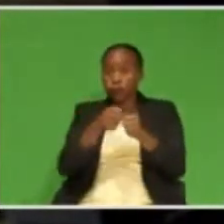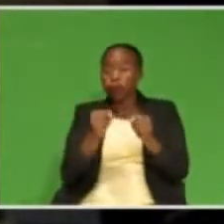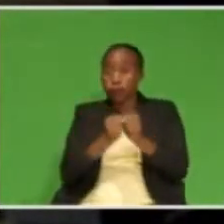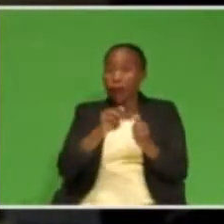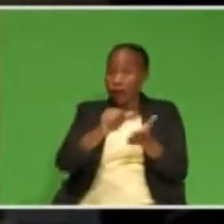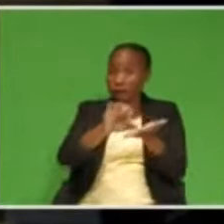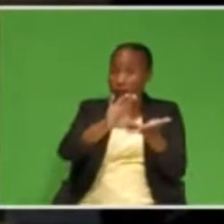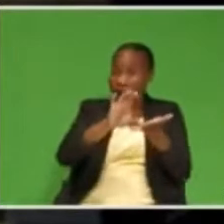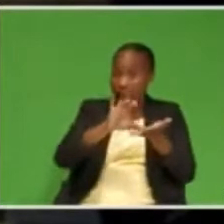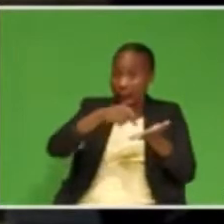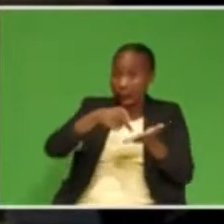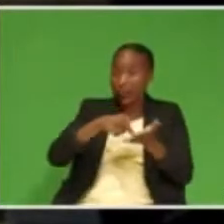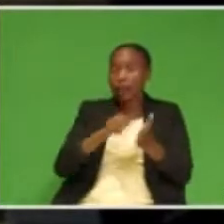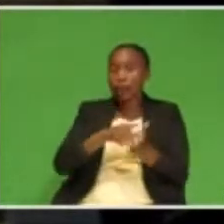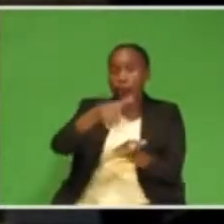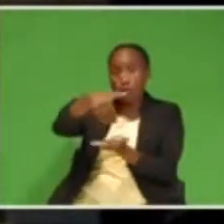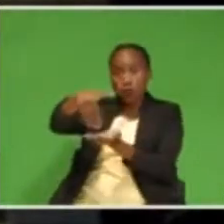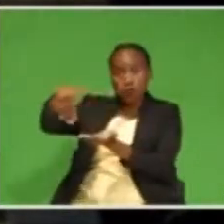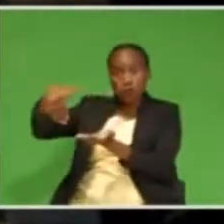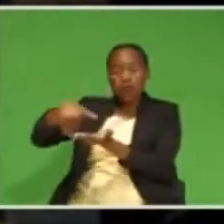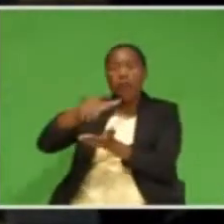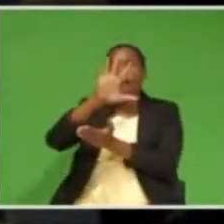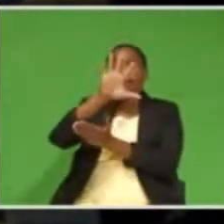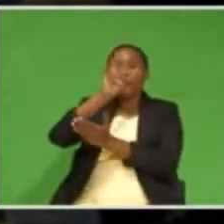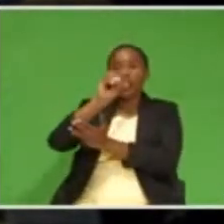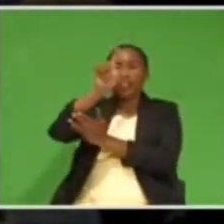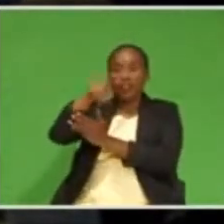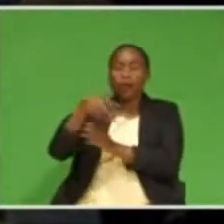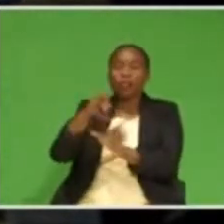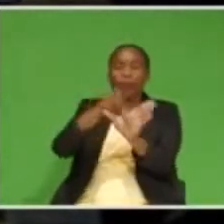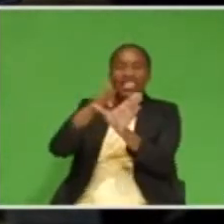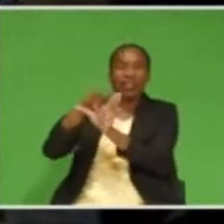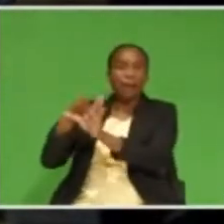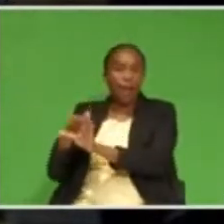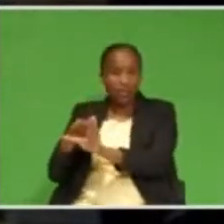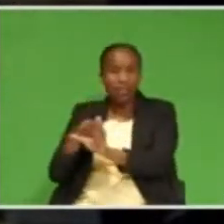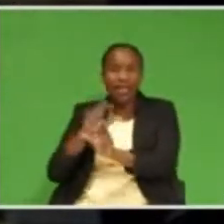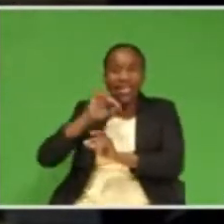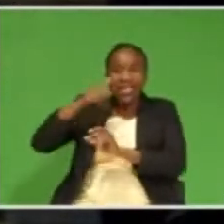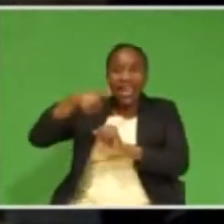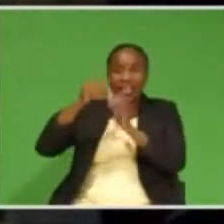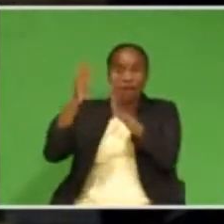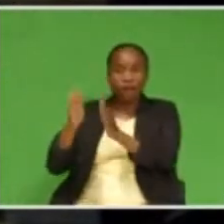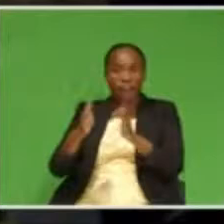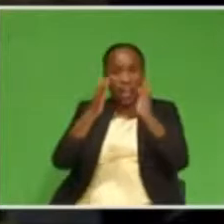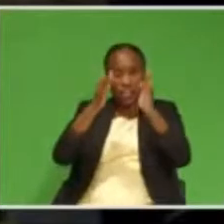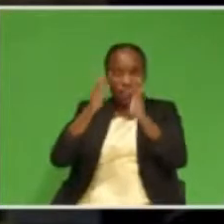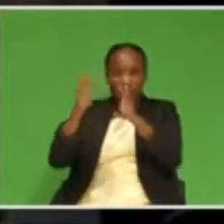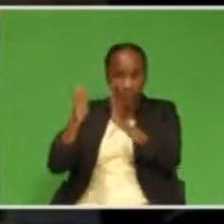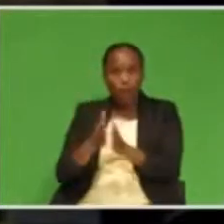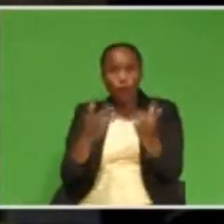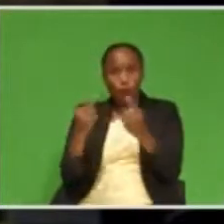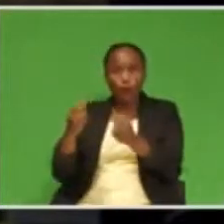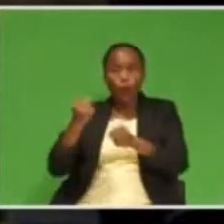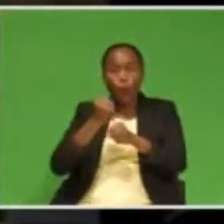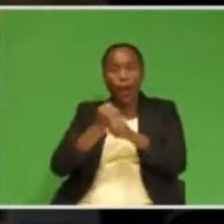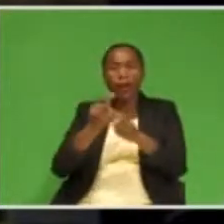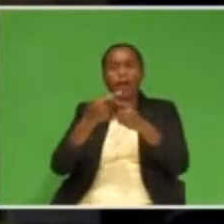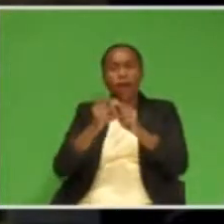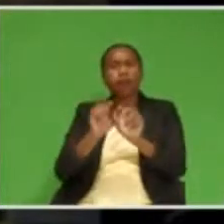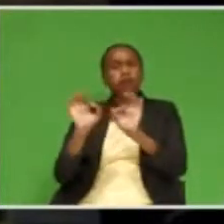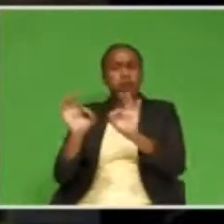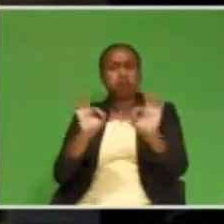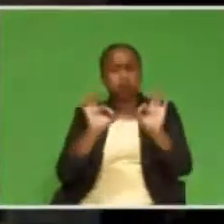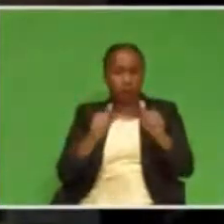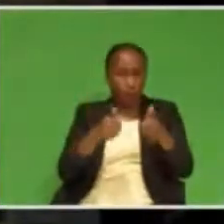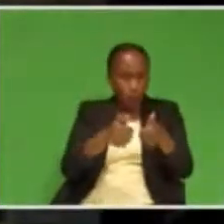is recruiting 50,000 participants in its next phase to undertake work for the common good,